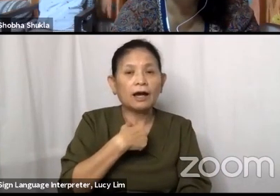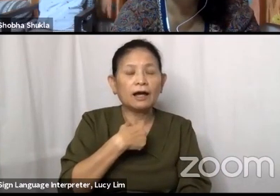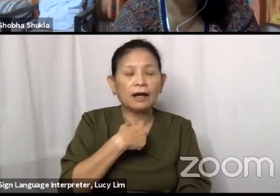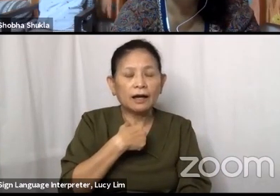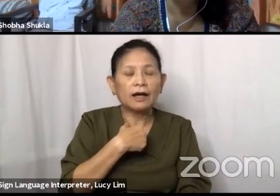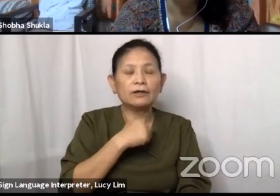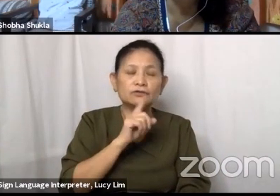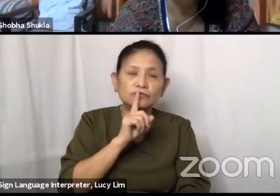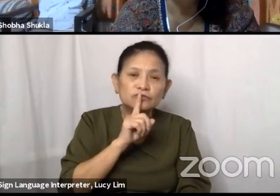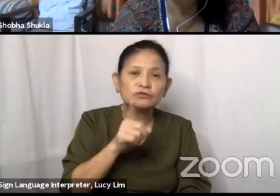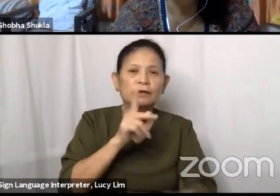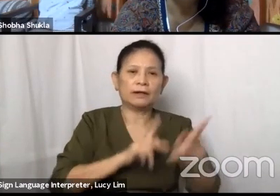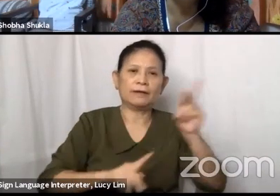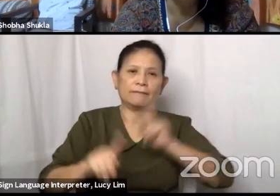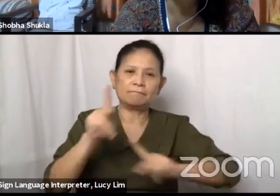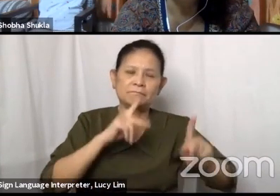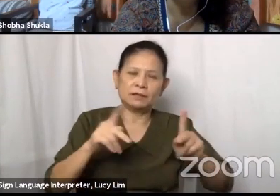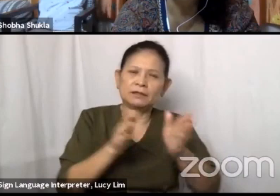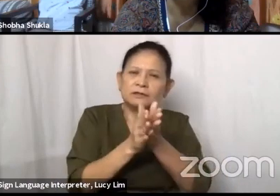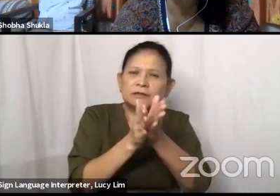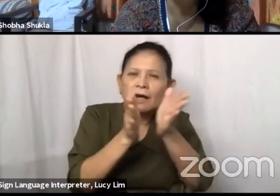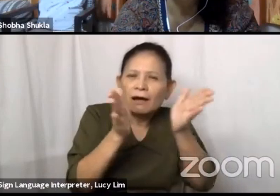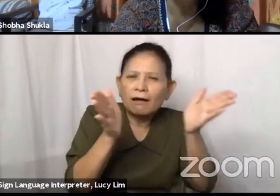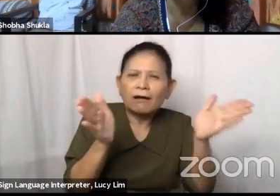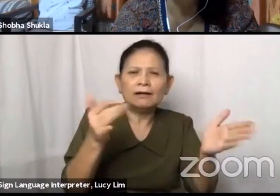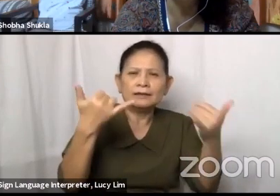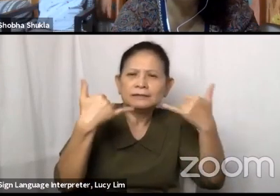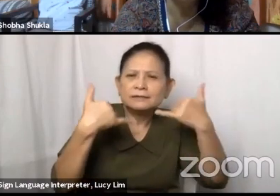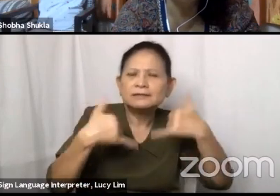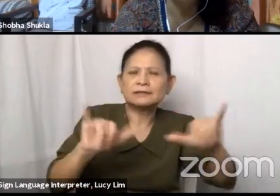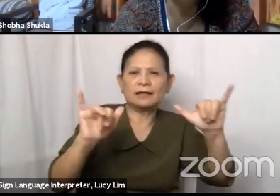they still have like kind of what you call it,